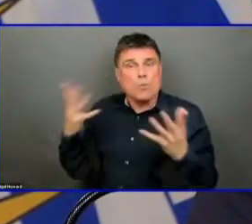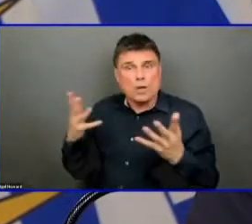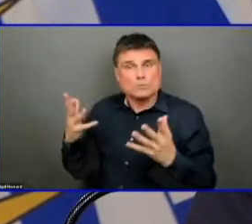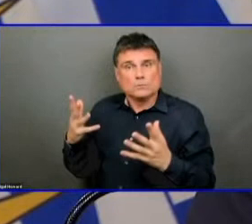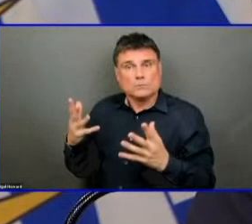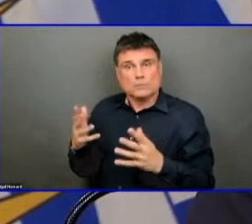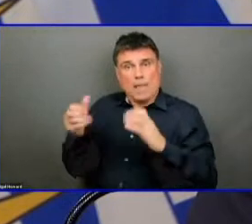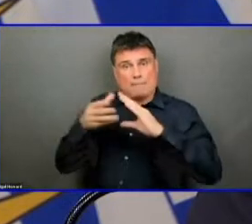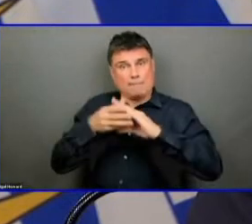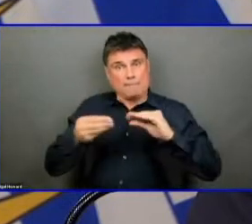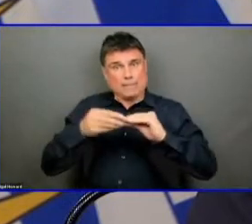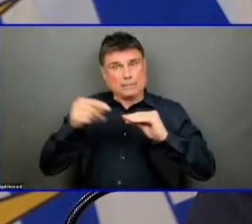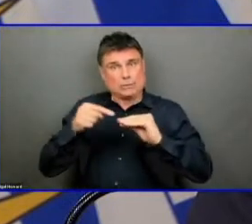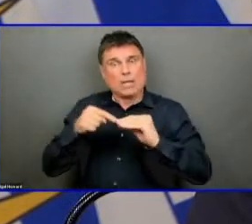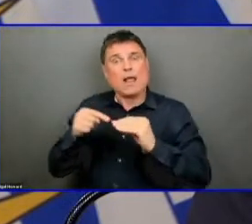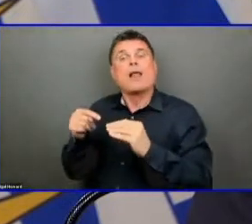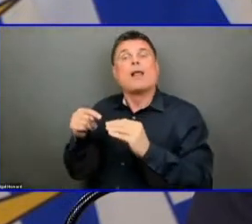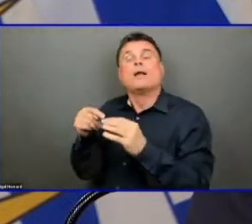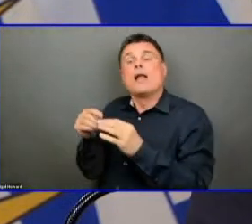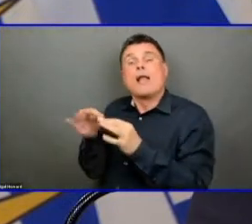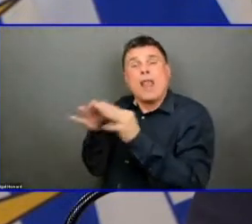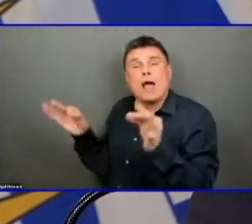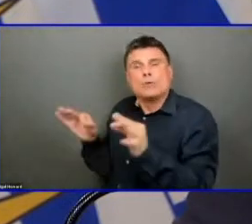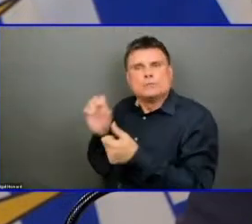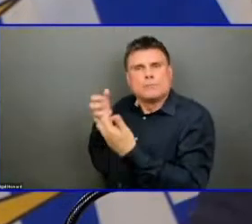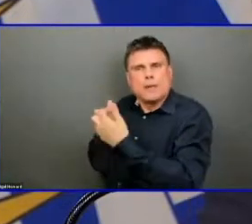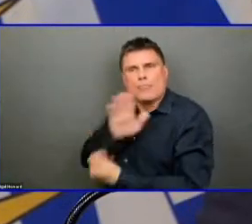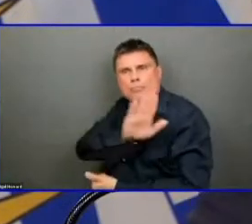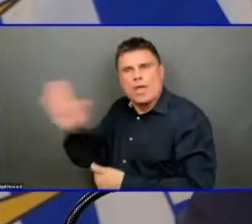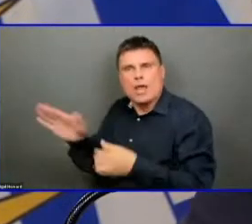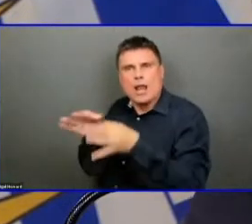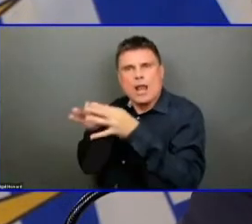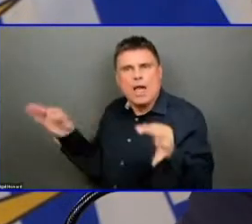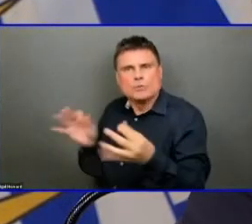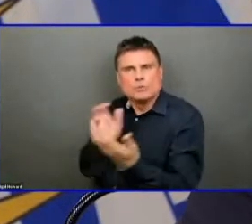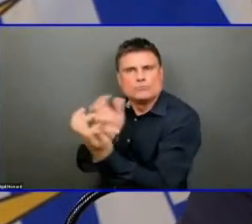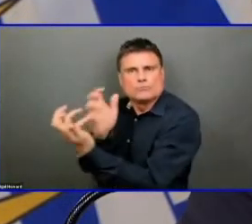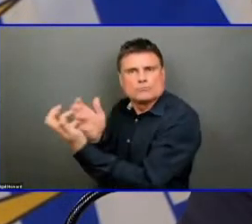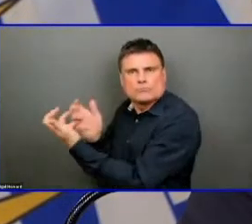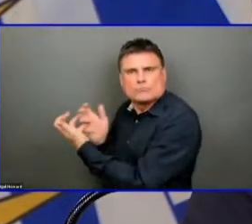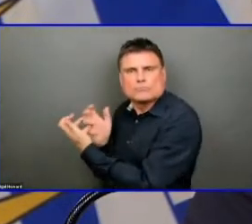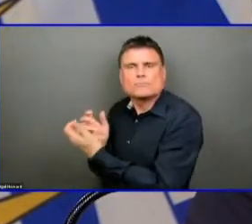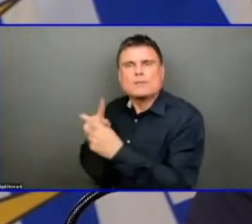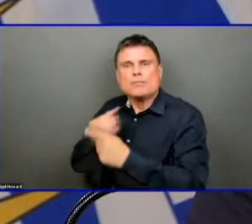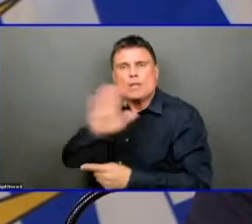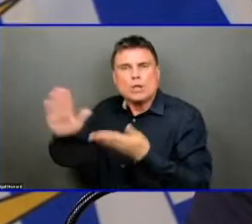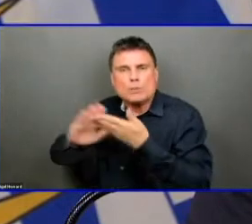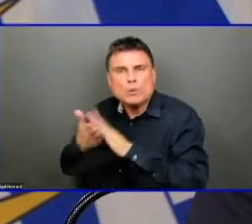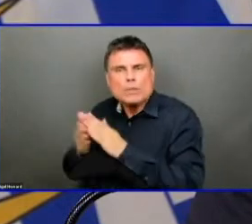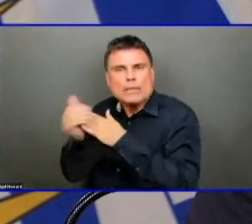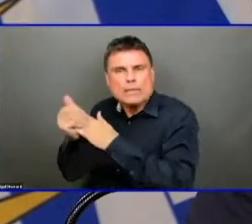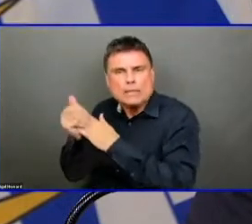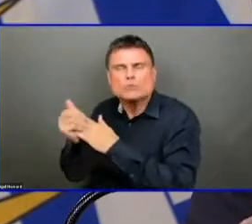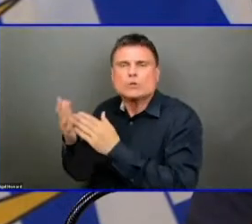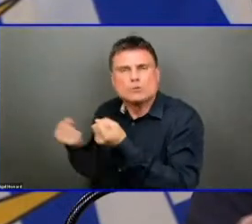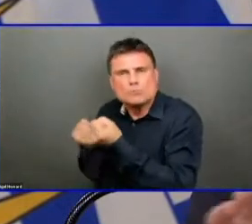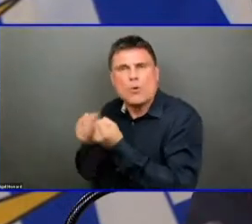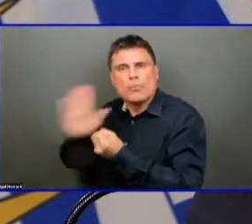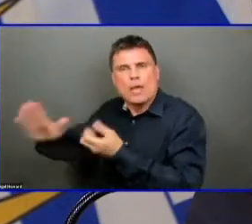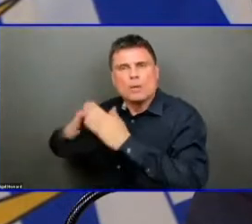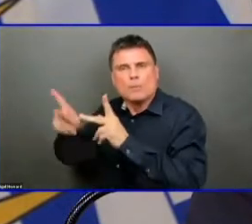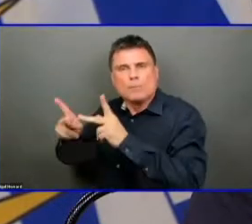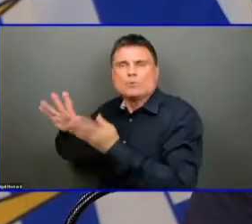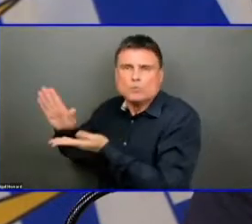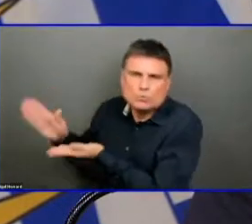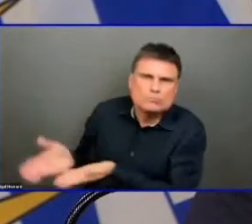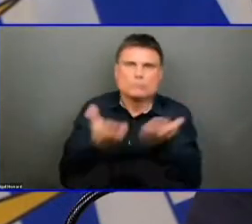support people to get out and be immunized. And yes, that's why we've started first with a number of the worker programs, and